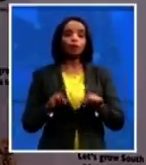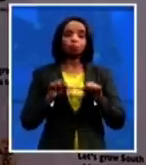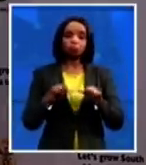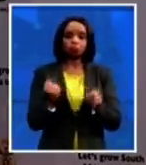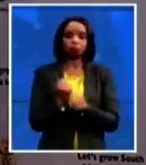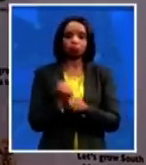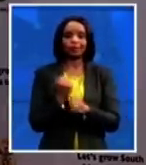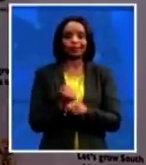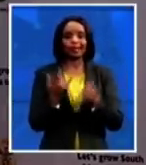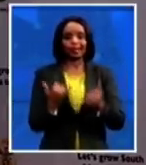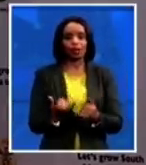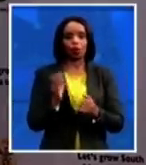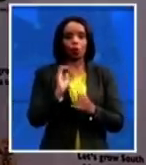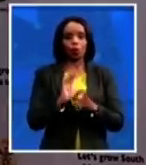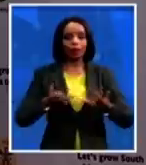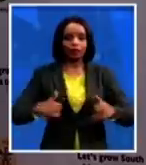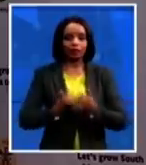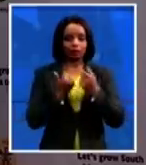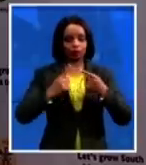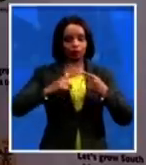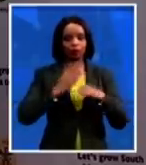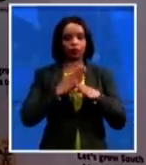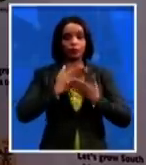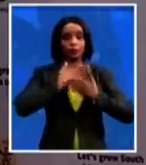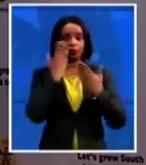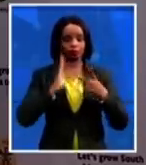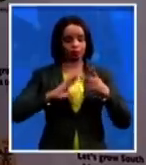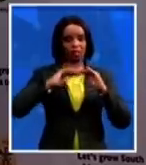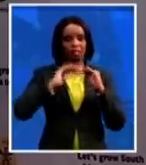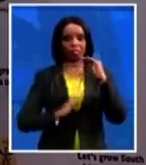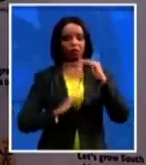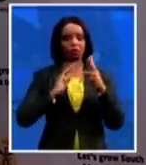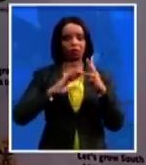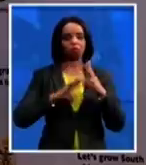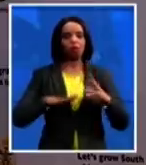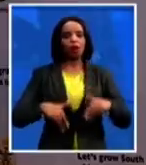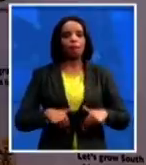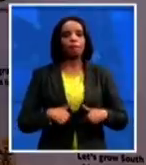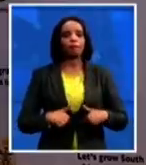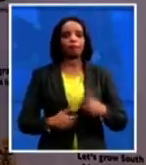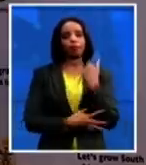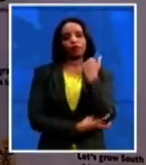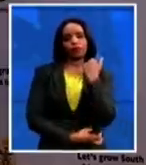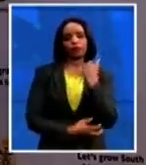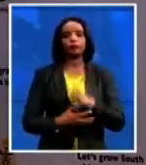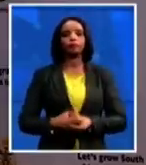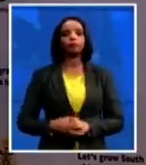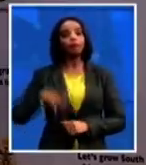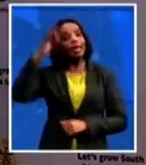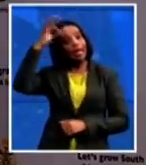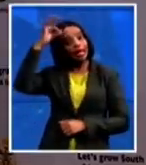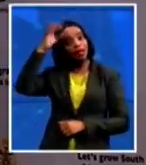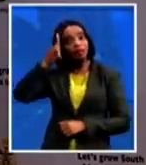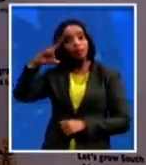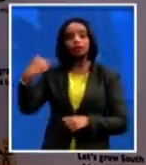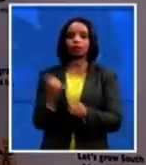poverty, and inequality. Government will do whatever is possible to create a conducive